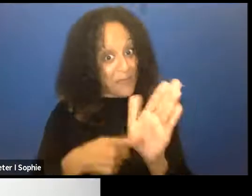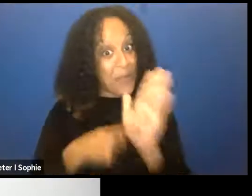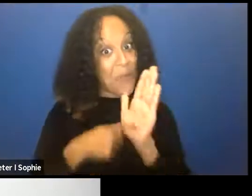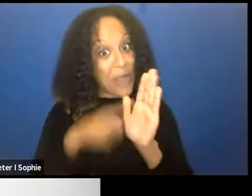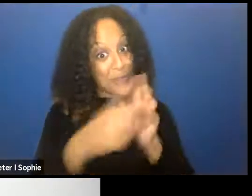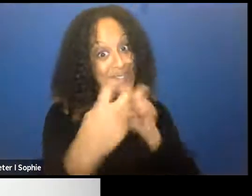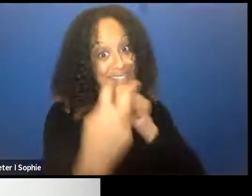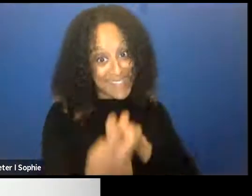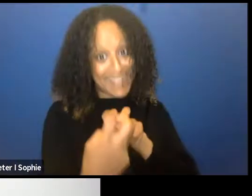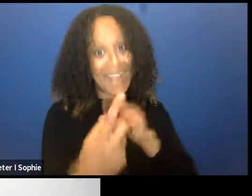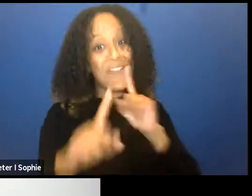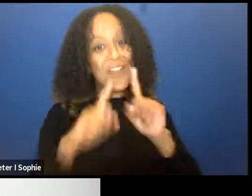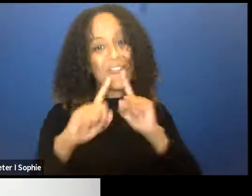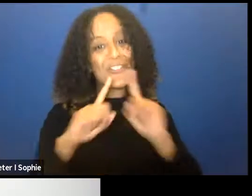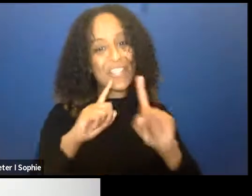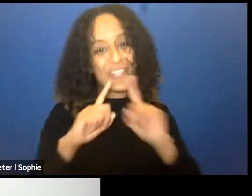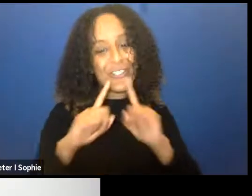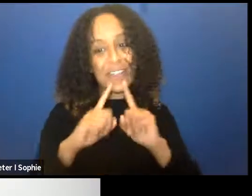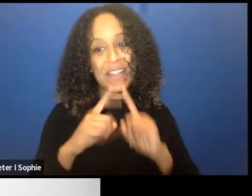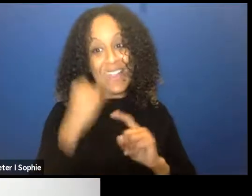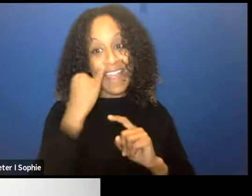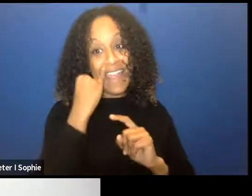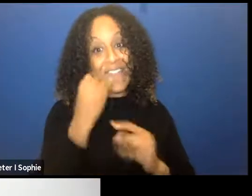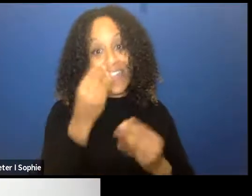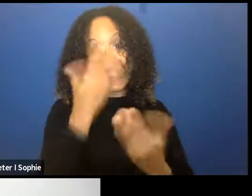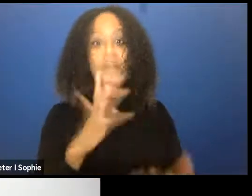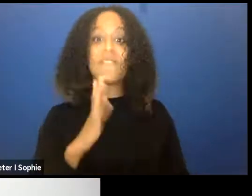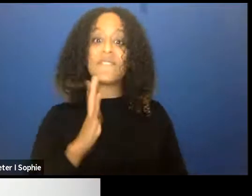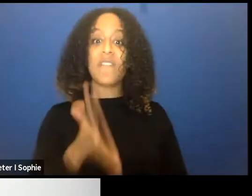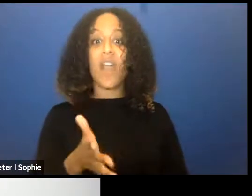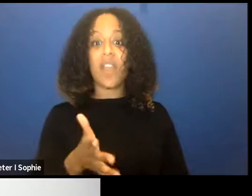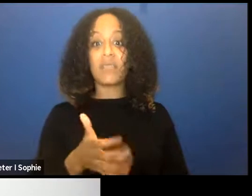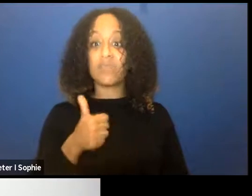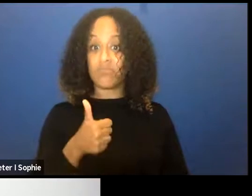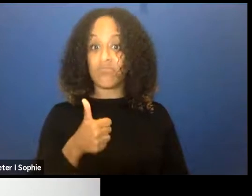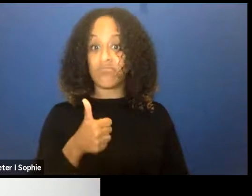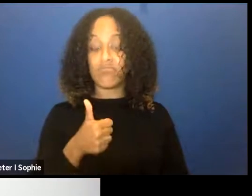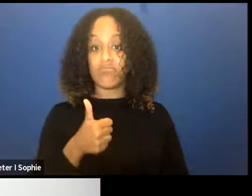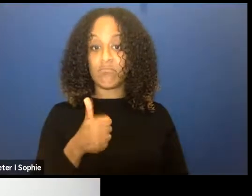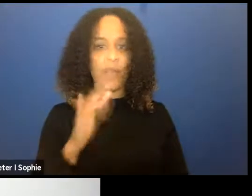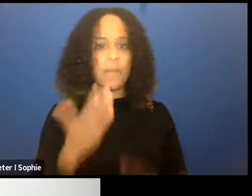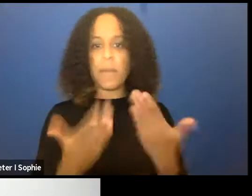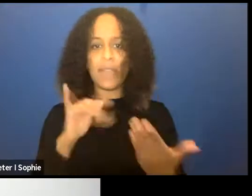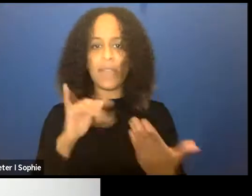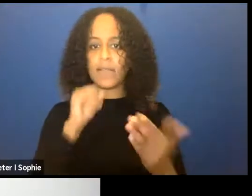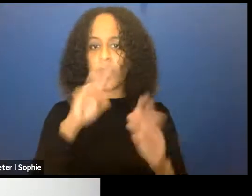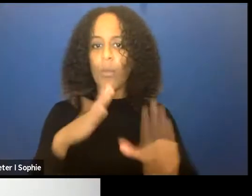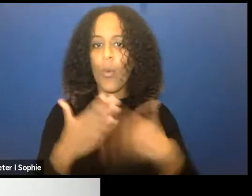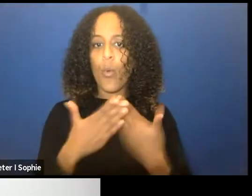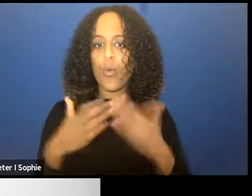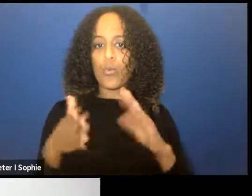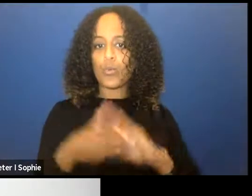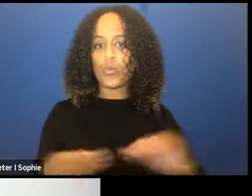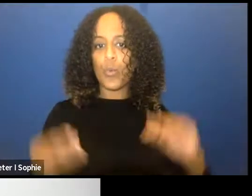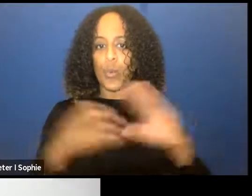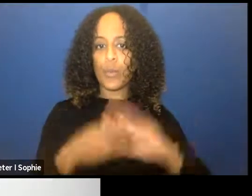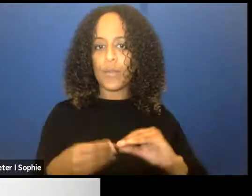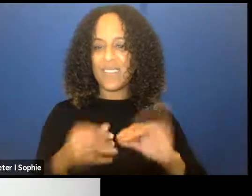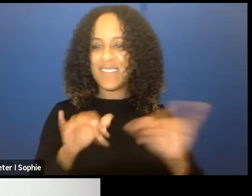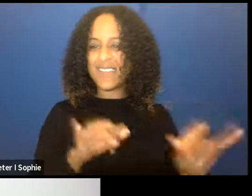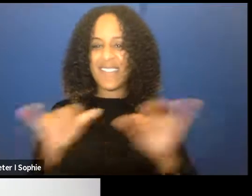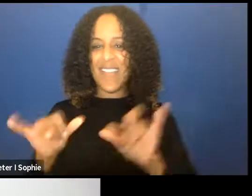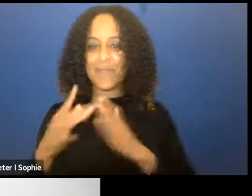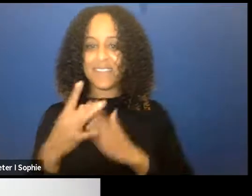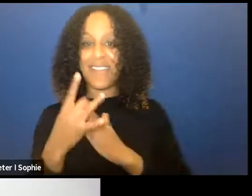down and have a conversation, because if I just tell you I'm fine, that may not be the whole story. So in the same thing with, as a